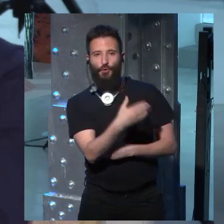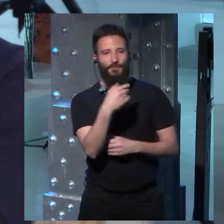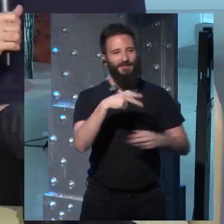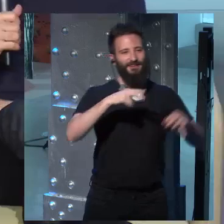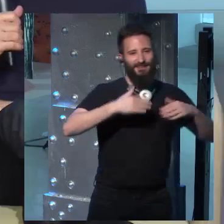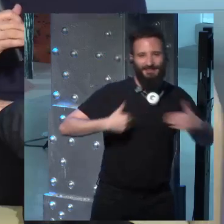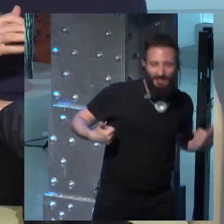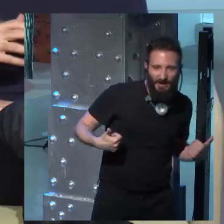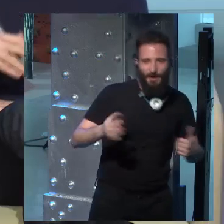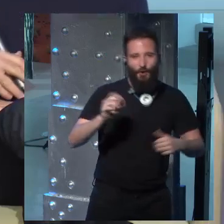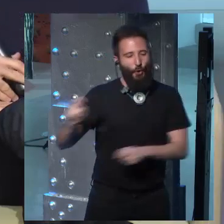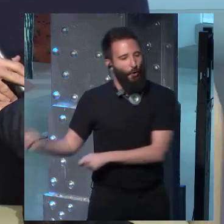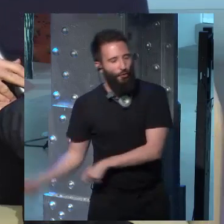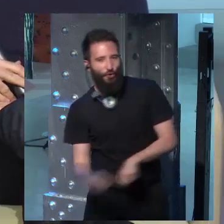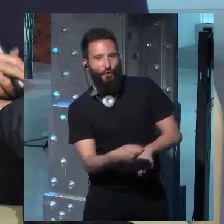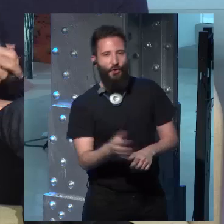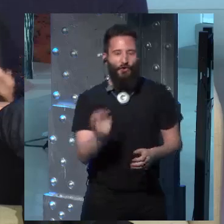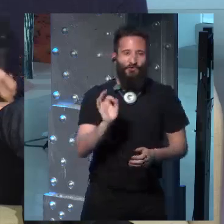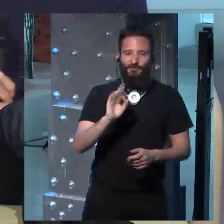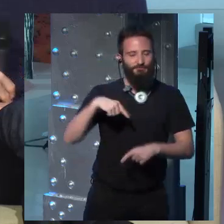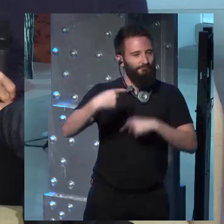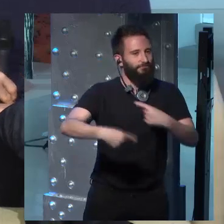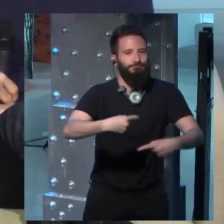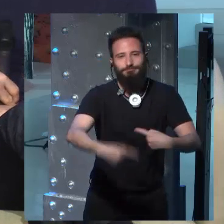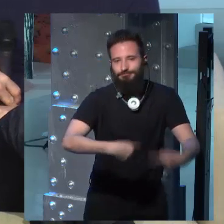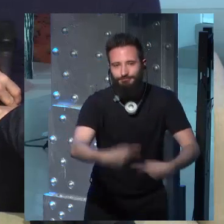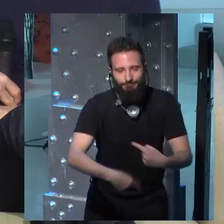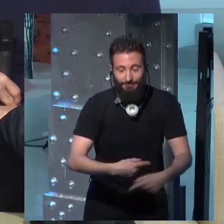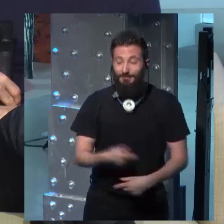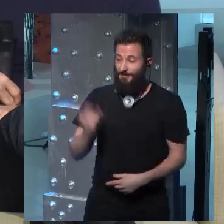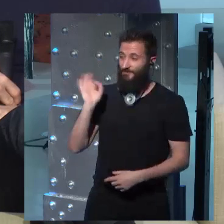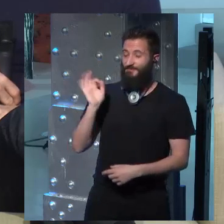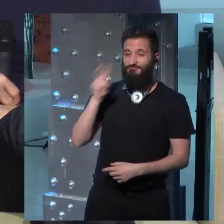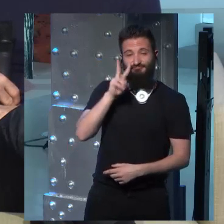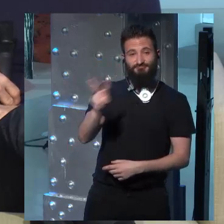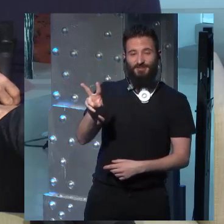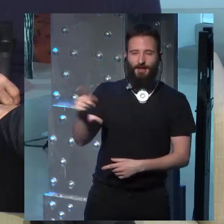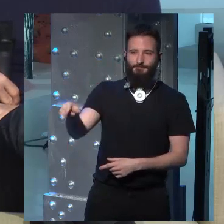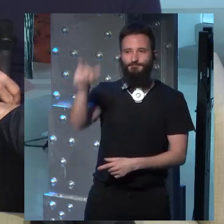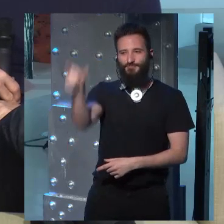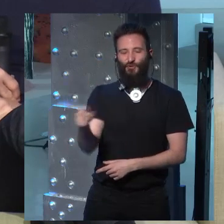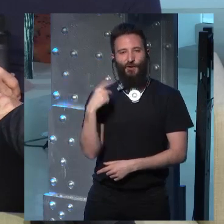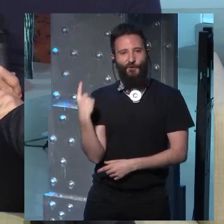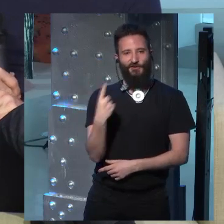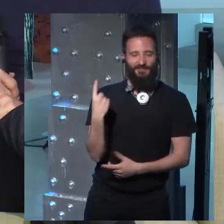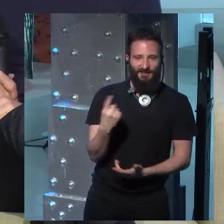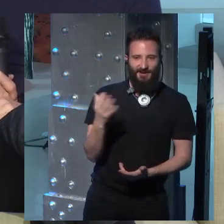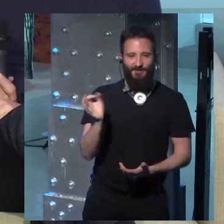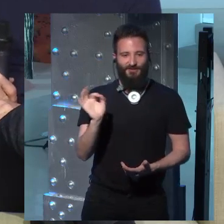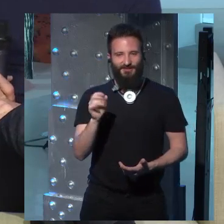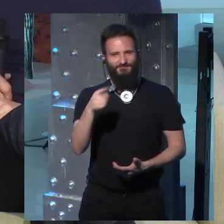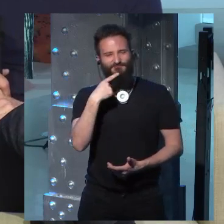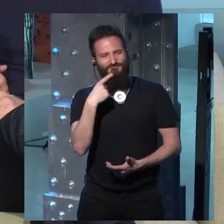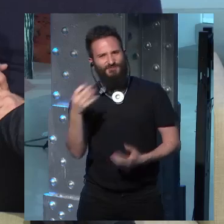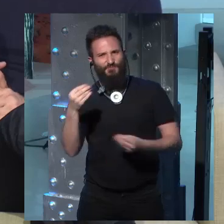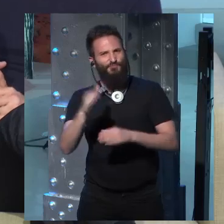There's a major loner quality about him in that show that you wonder if any of these people are around and have rejected him or have gone